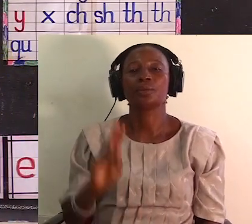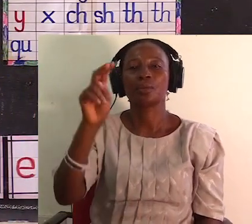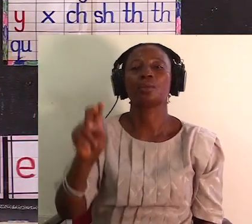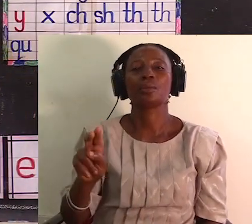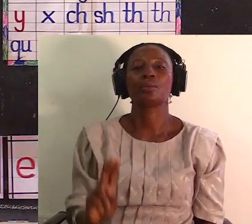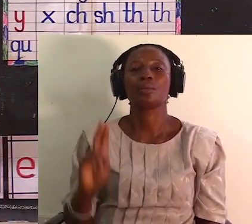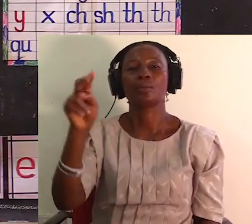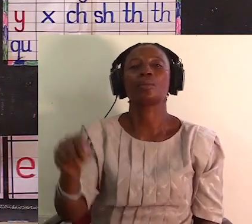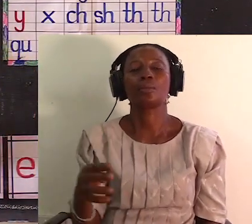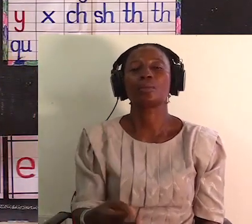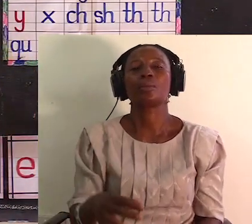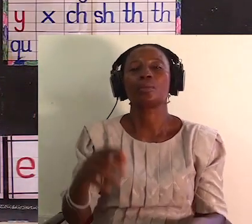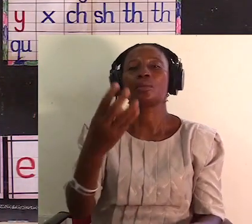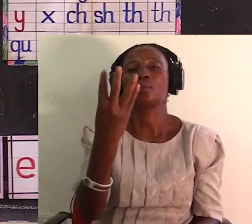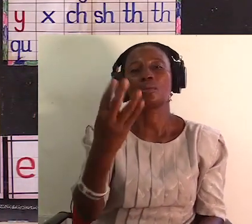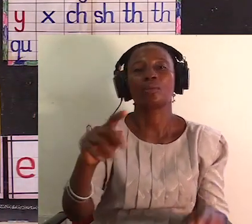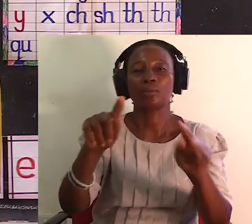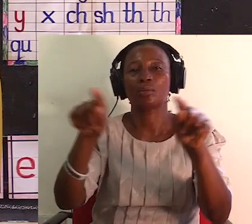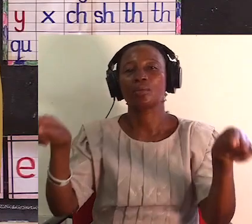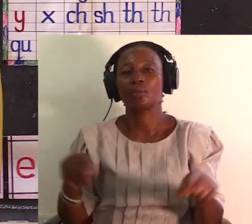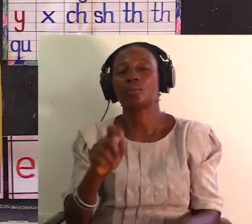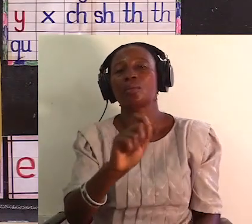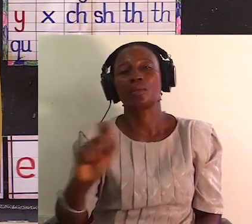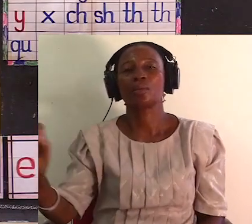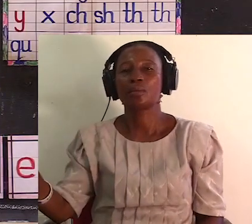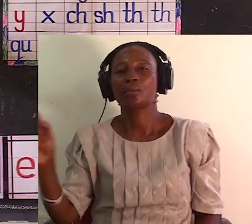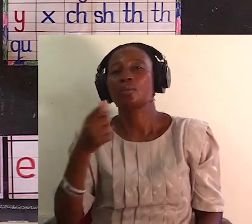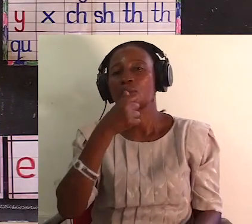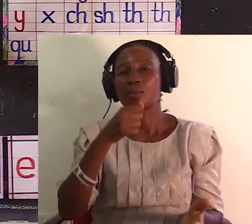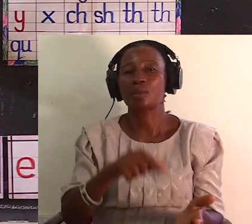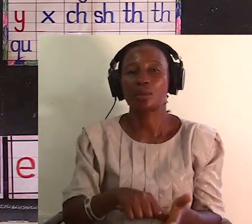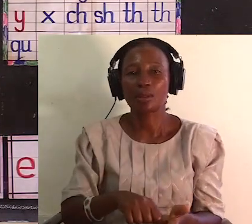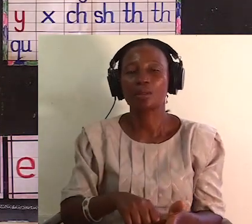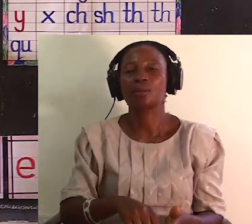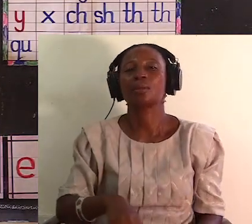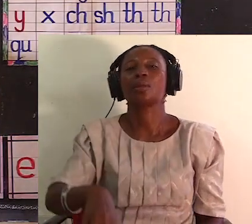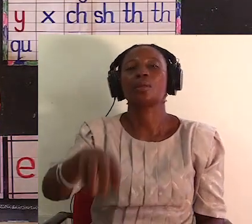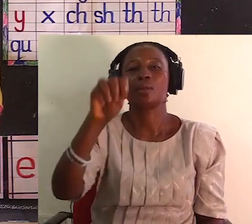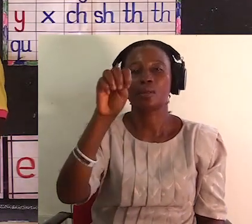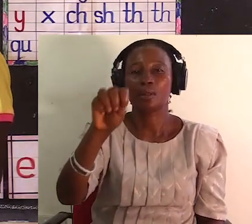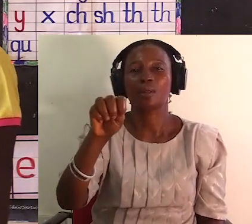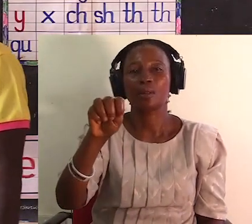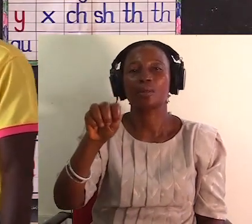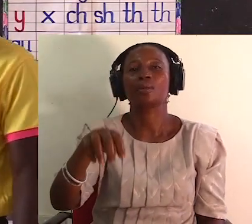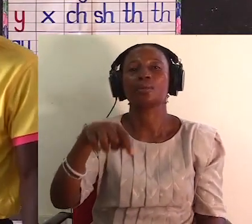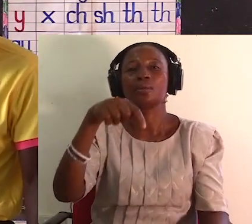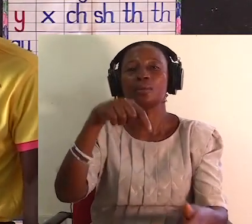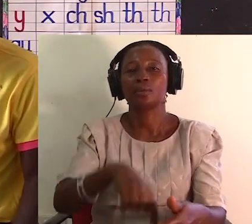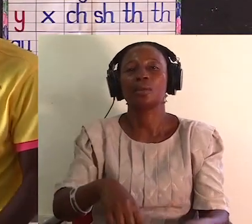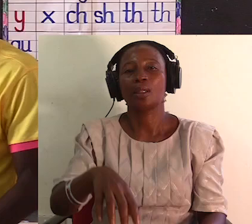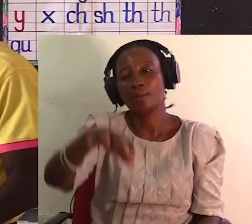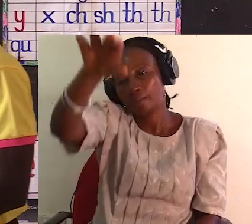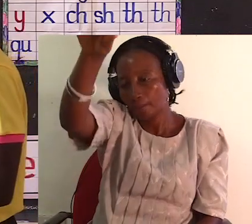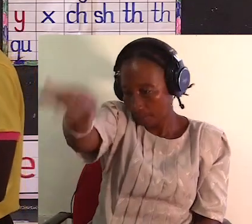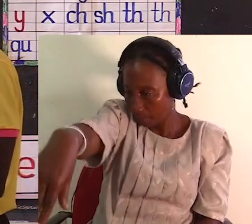In your fourth box, write letter sound E, as in